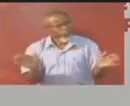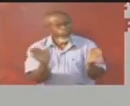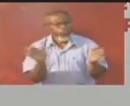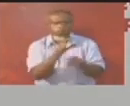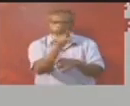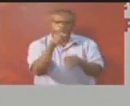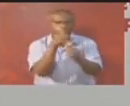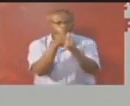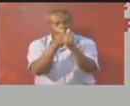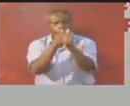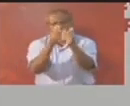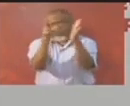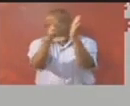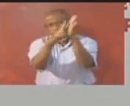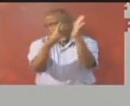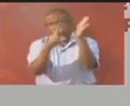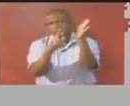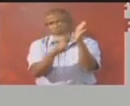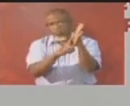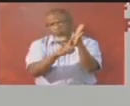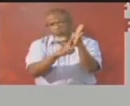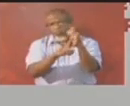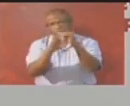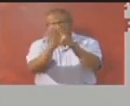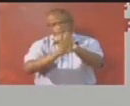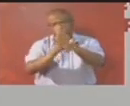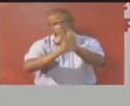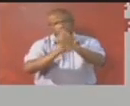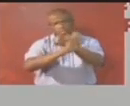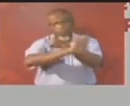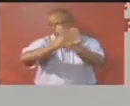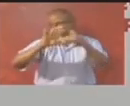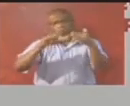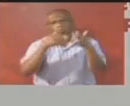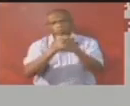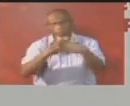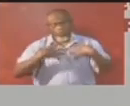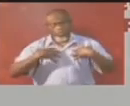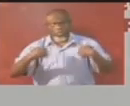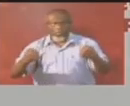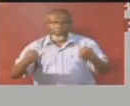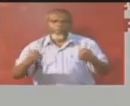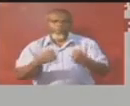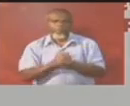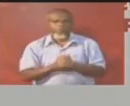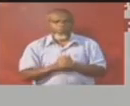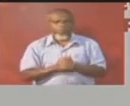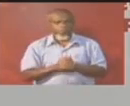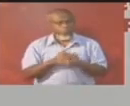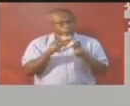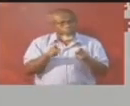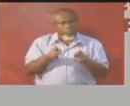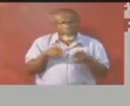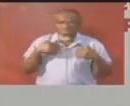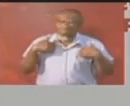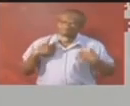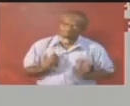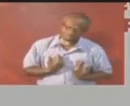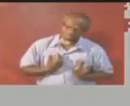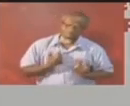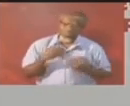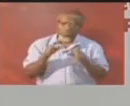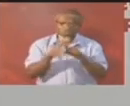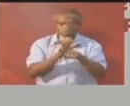safeguard the health of our nation. For those facing COVID-19 fatigue, remember the 3 S's: